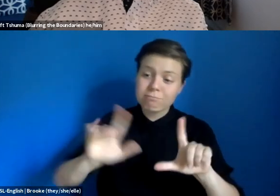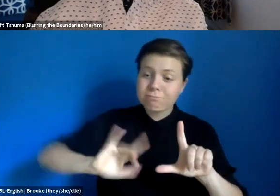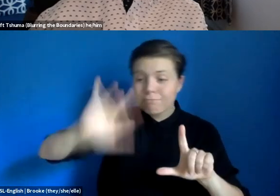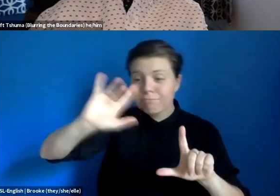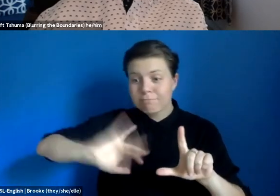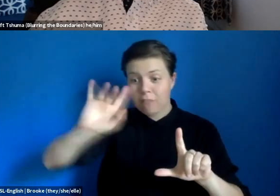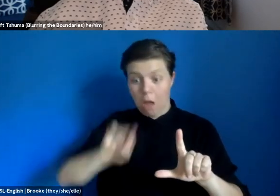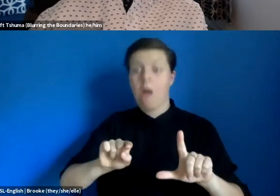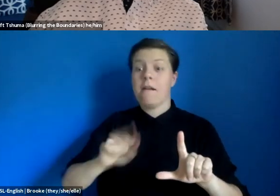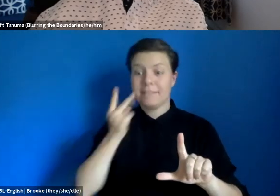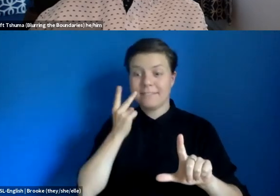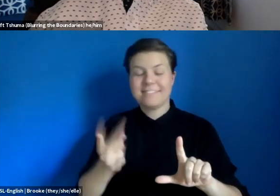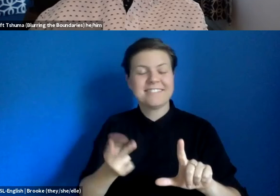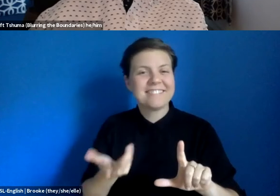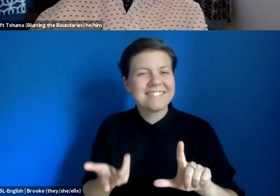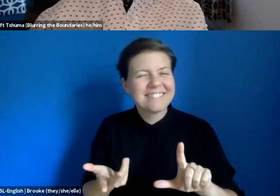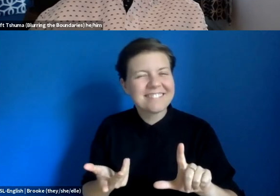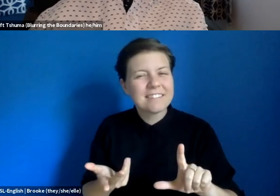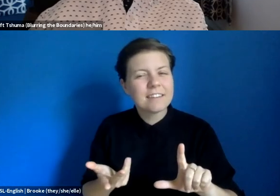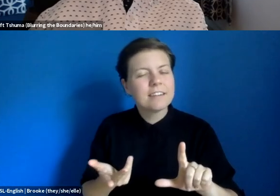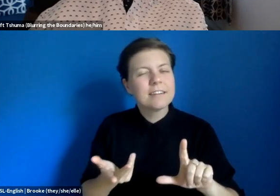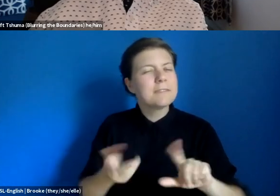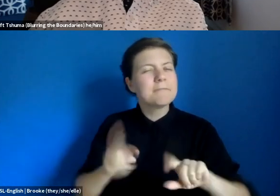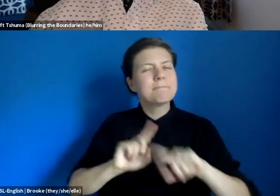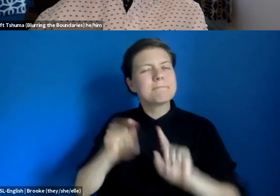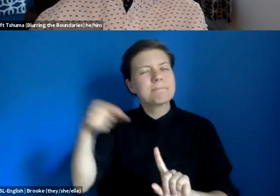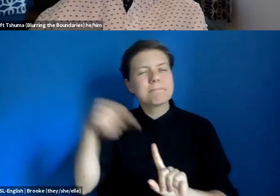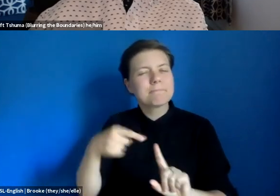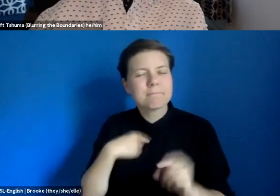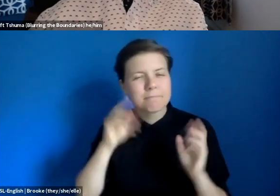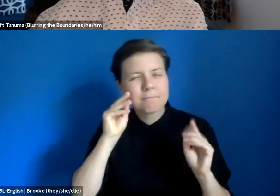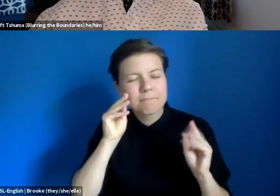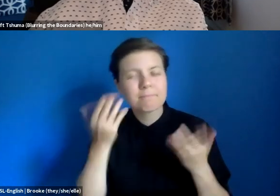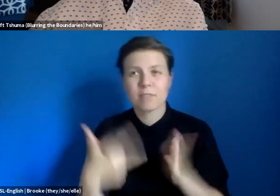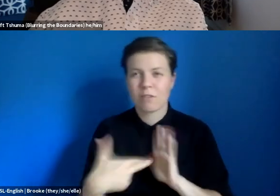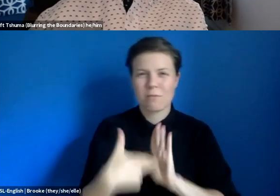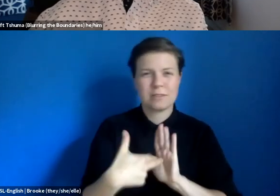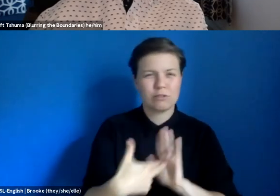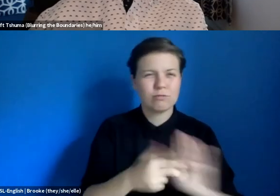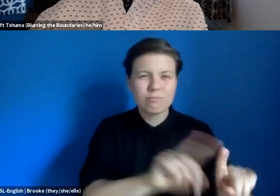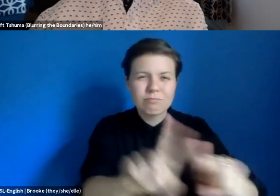But in terms of, I'm thinking in terms of different formats and representation, and sometimes it becoming tokenistic